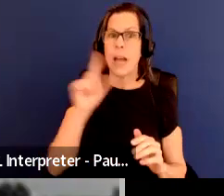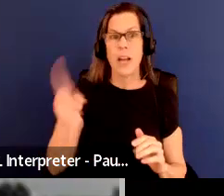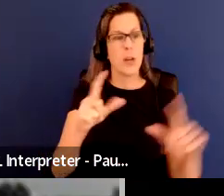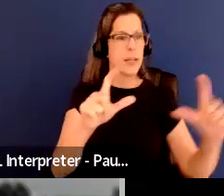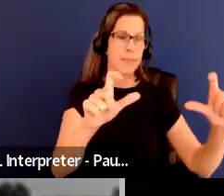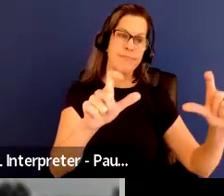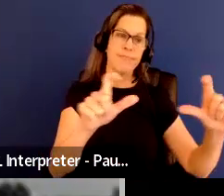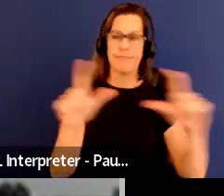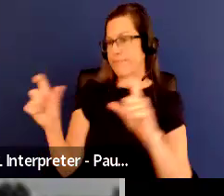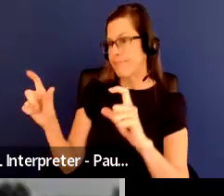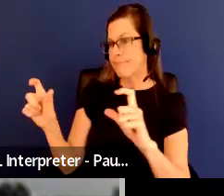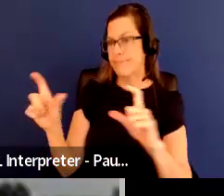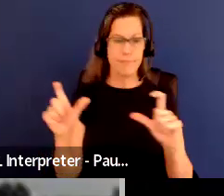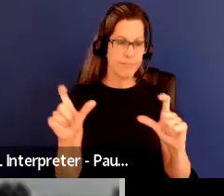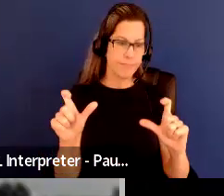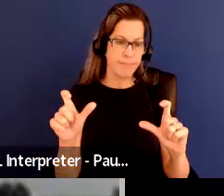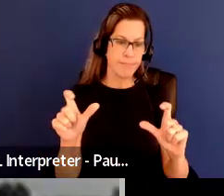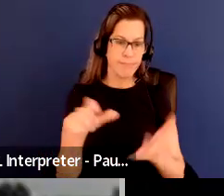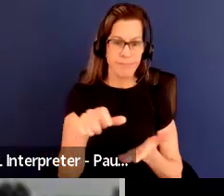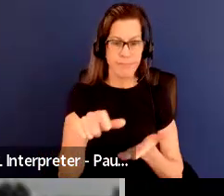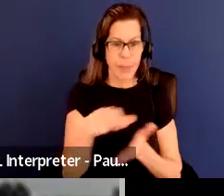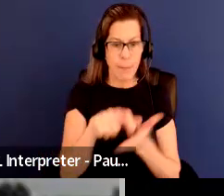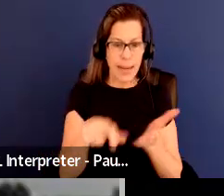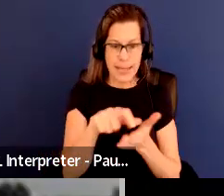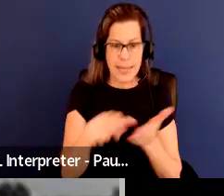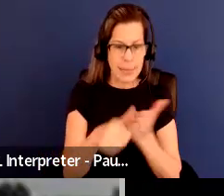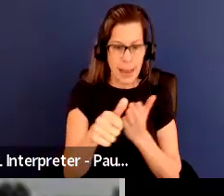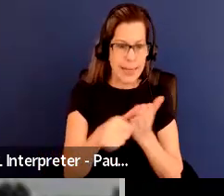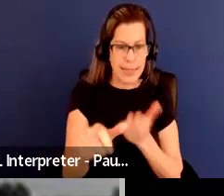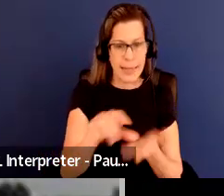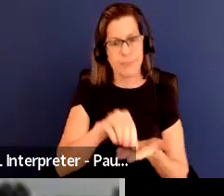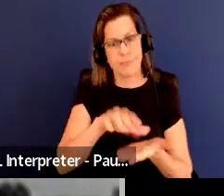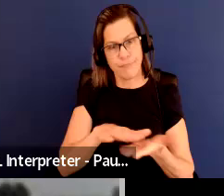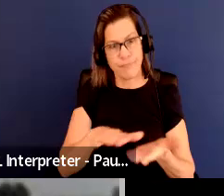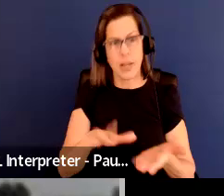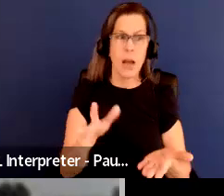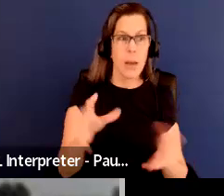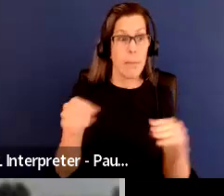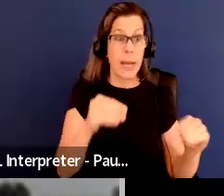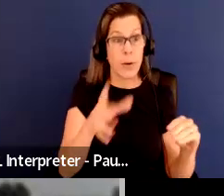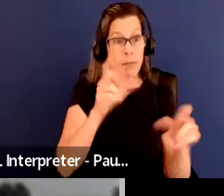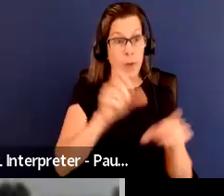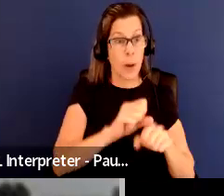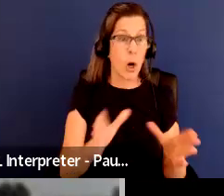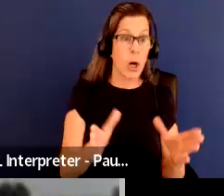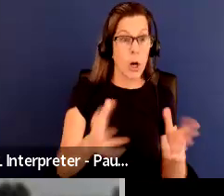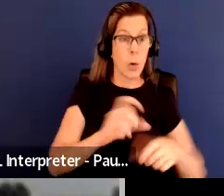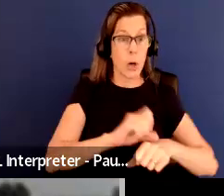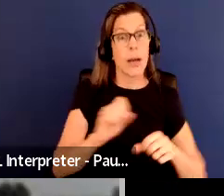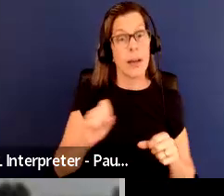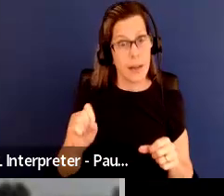some magazine or something to show migrant farm labor at work, but it really was to highlight the beauty of the